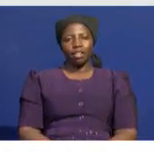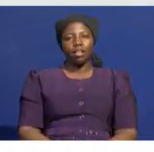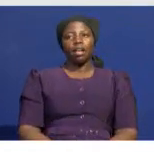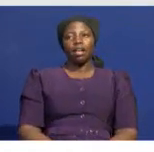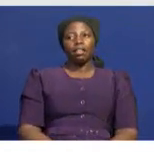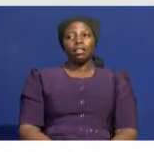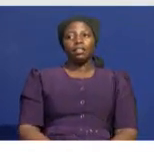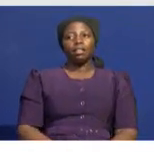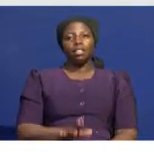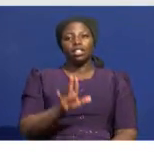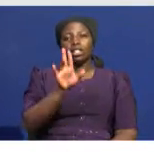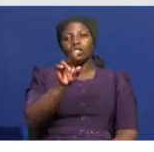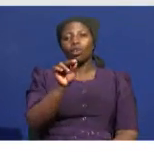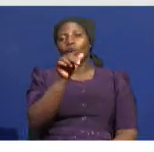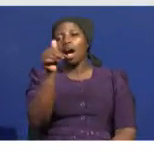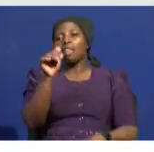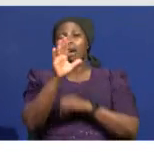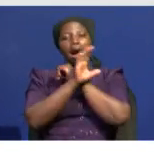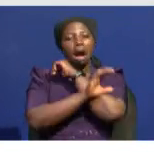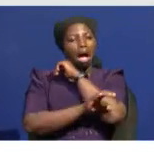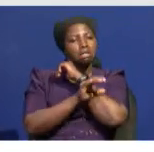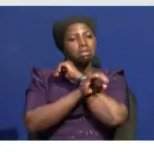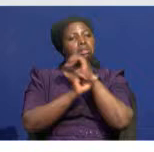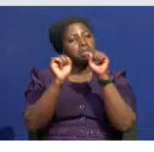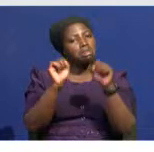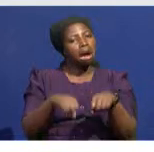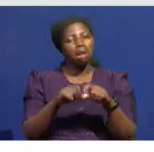that no other countries have any say.